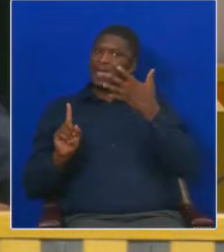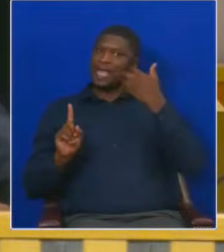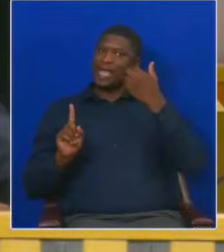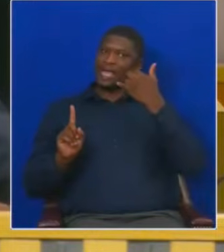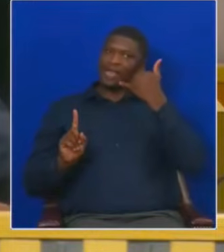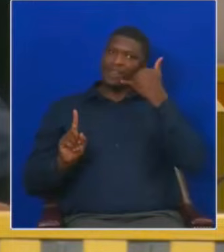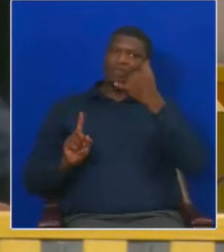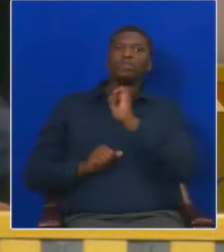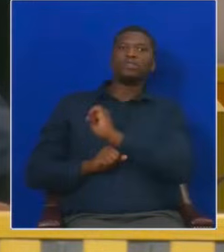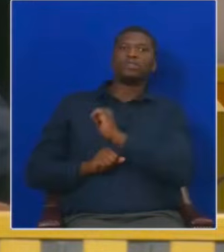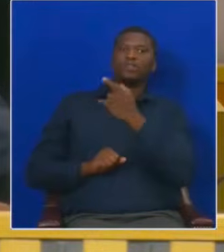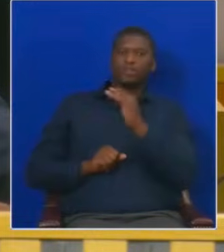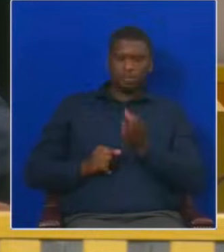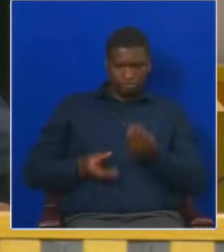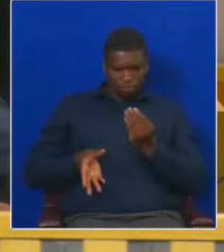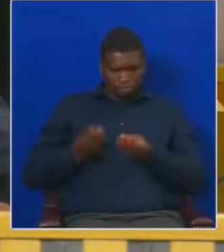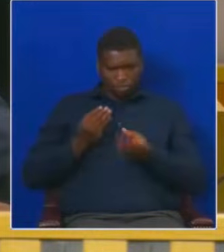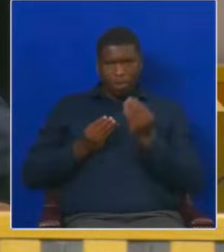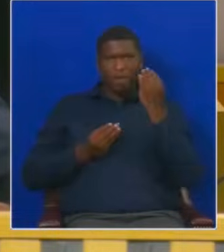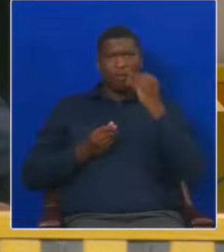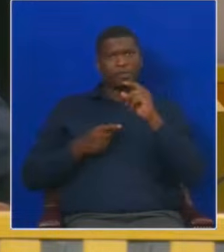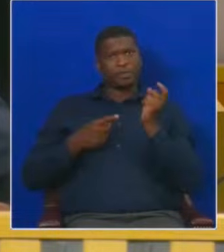phone.